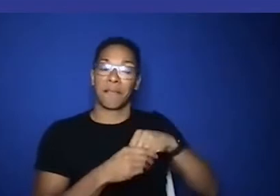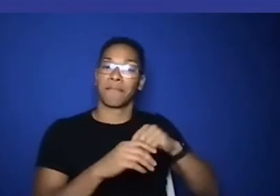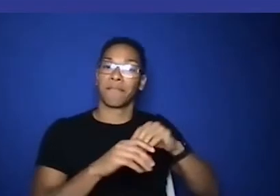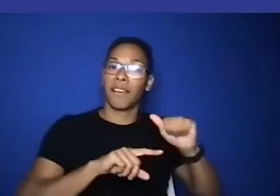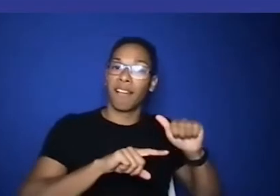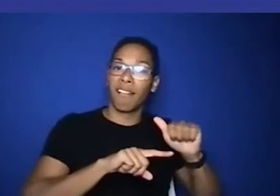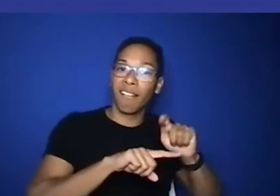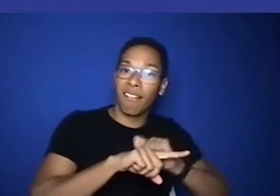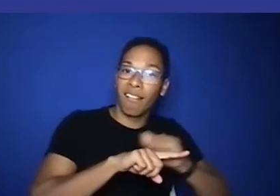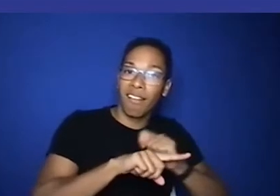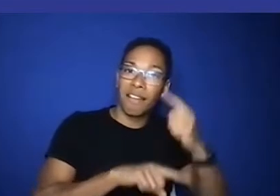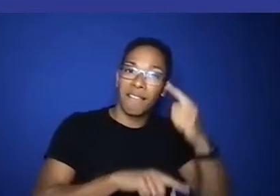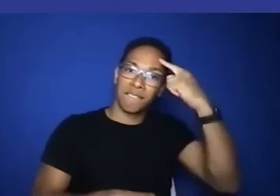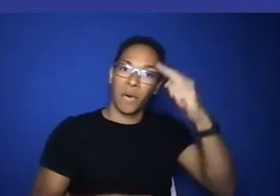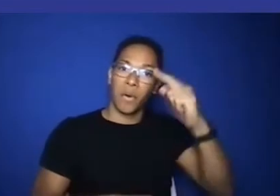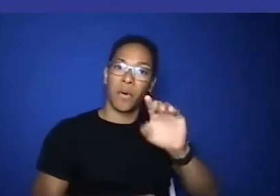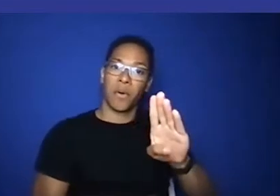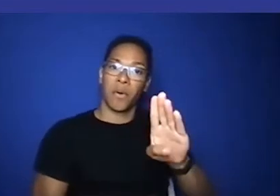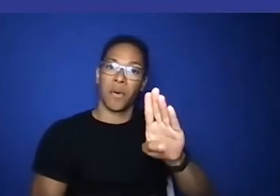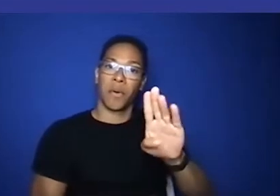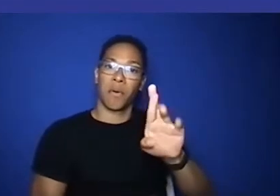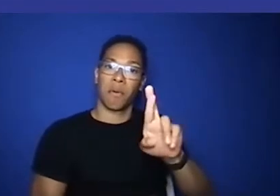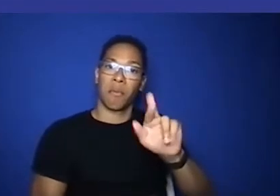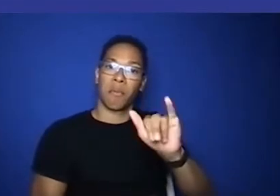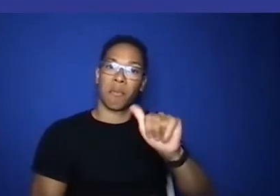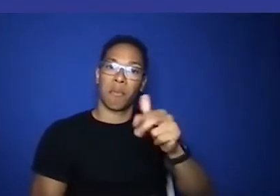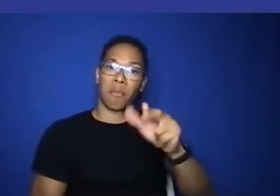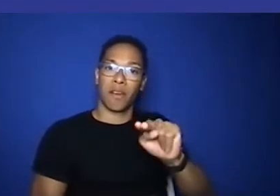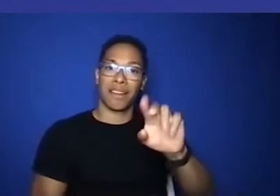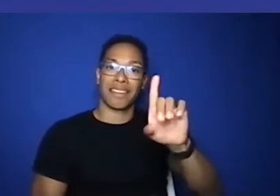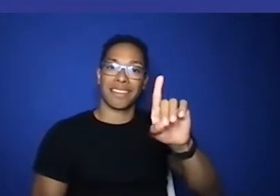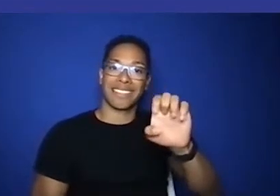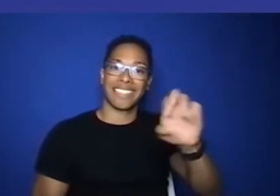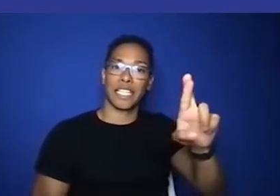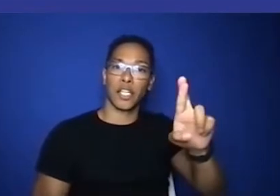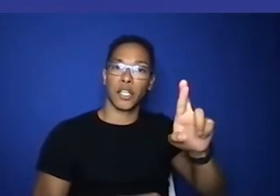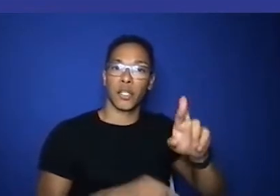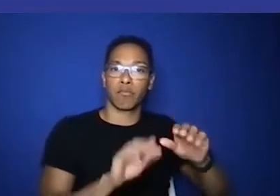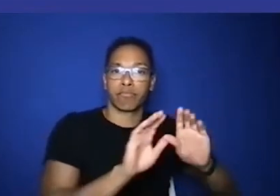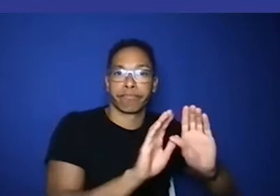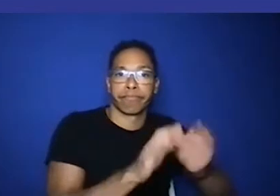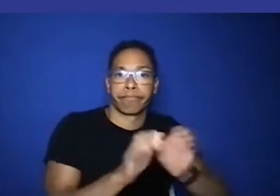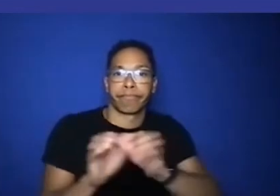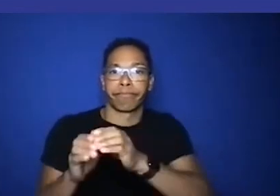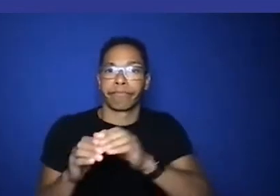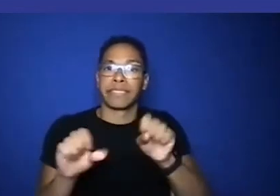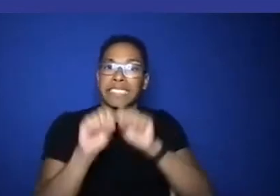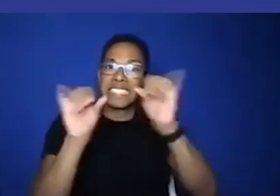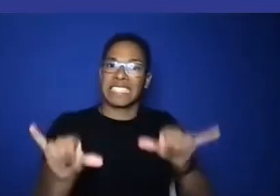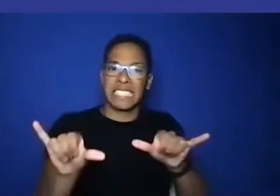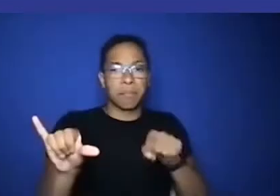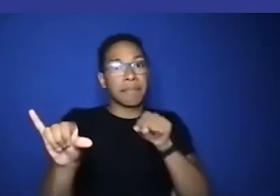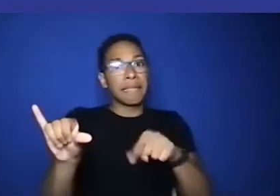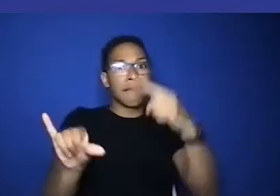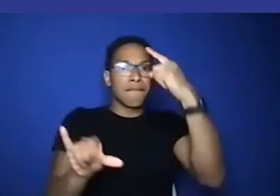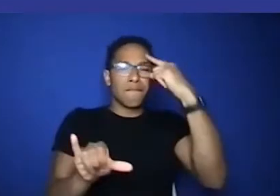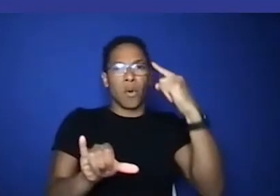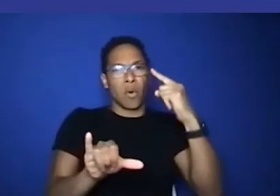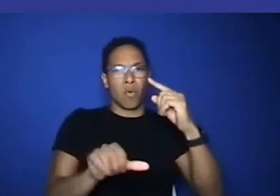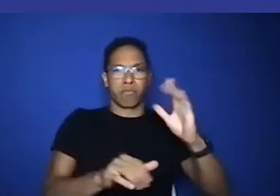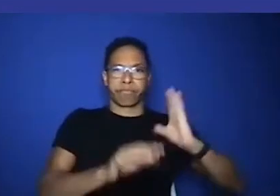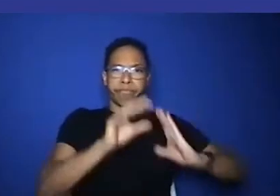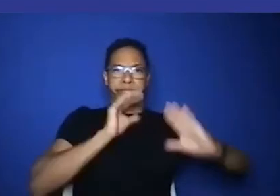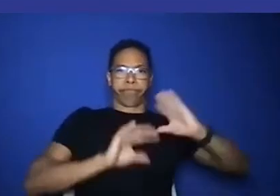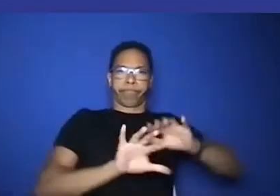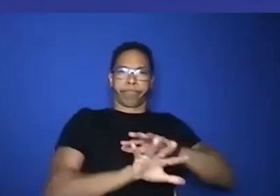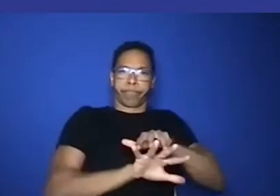the Brian Deere classification system, which is a classification system for Indigenous languages and worldviews.